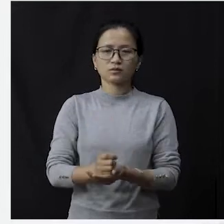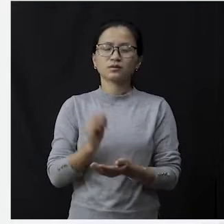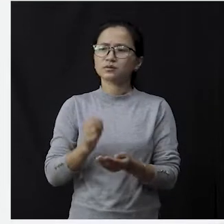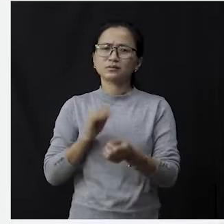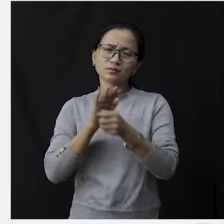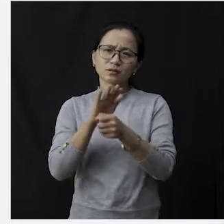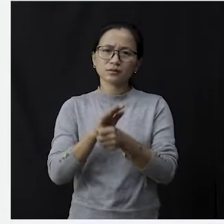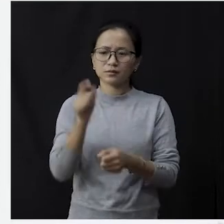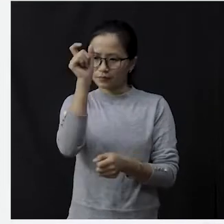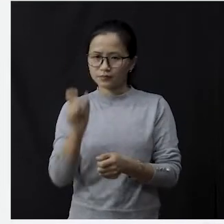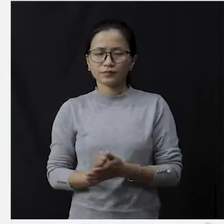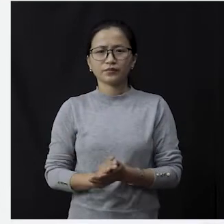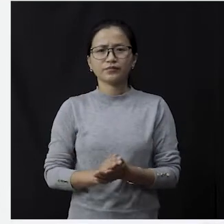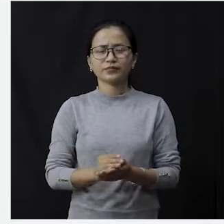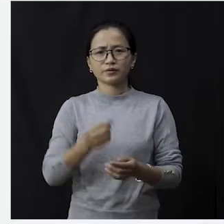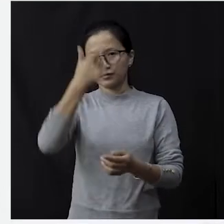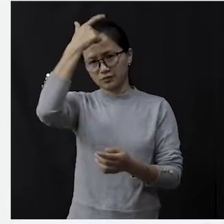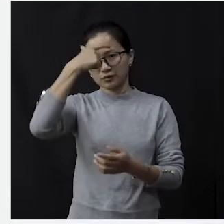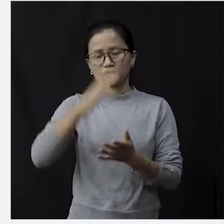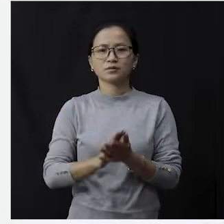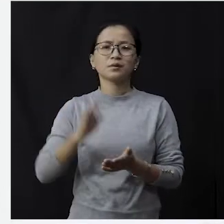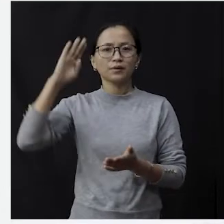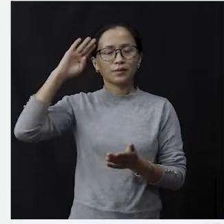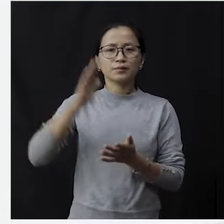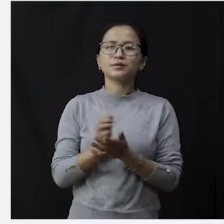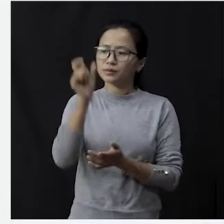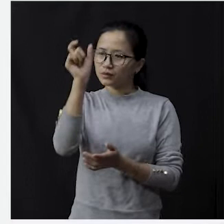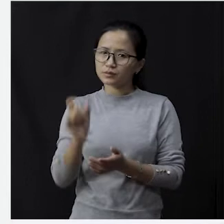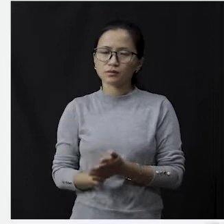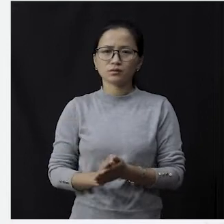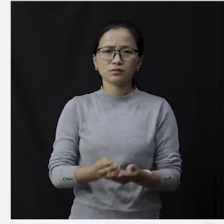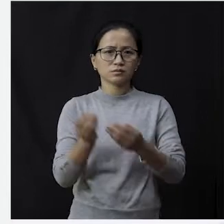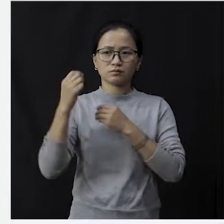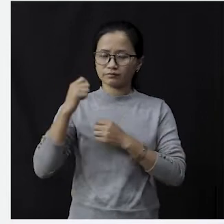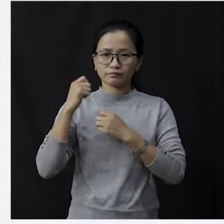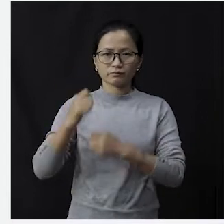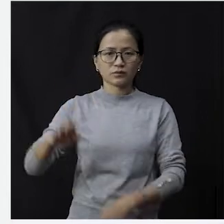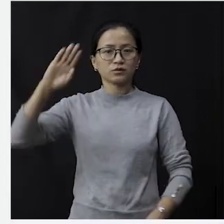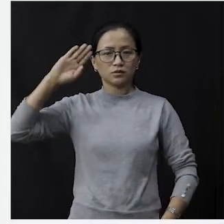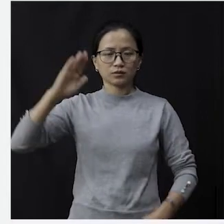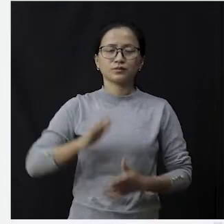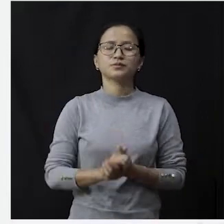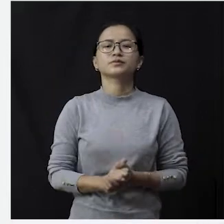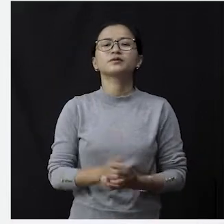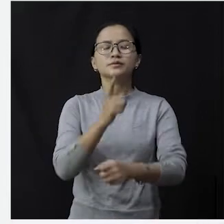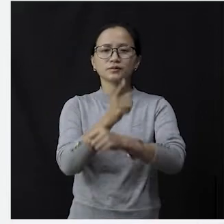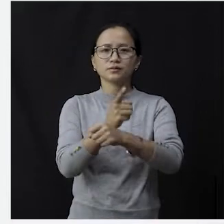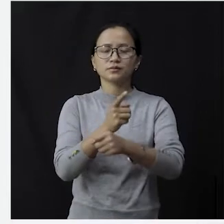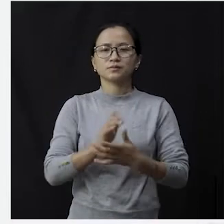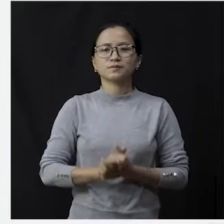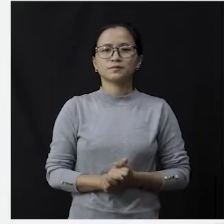postman, nurse, policeman, a soldier, and a teacher. So